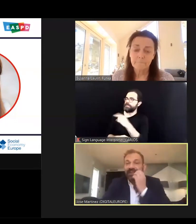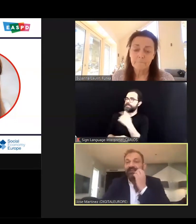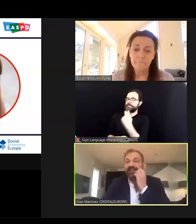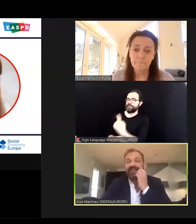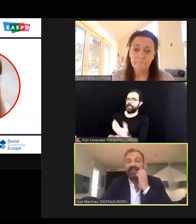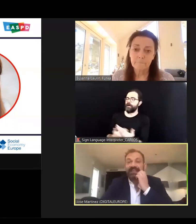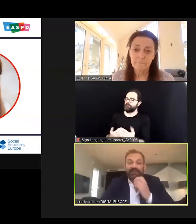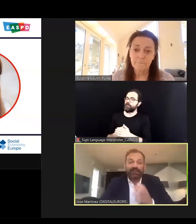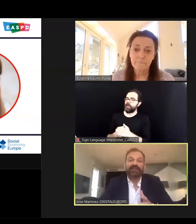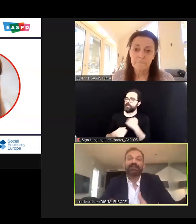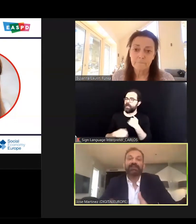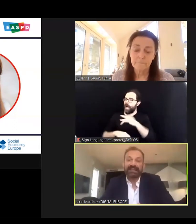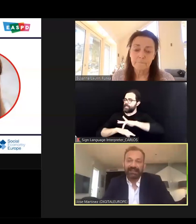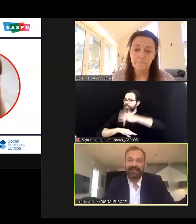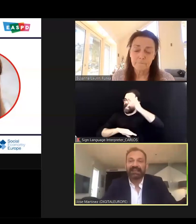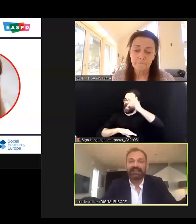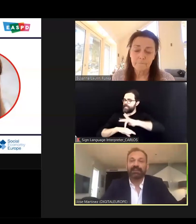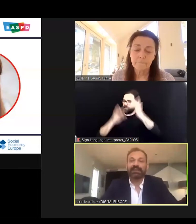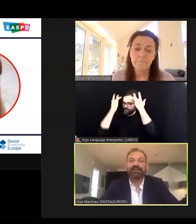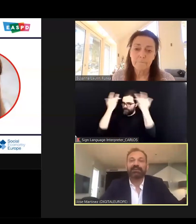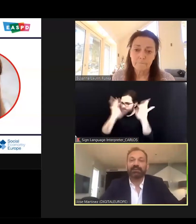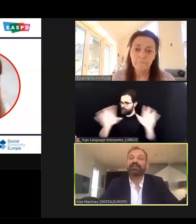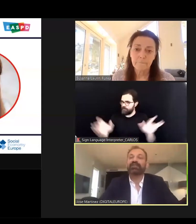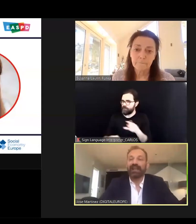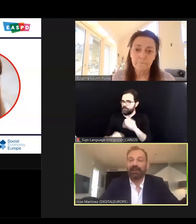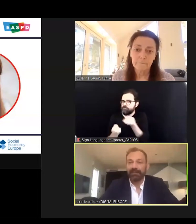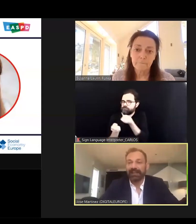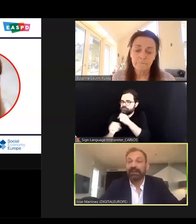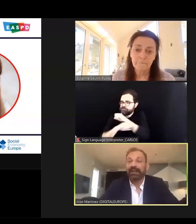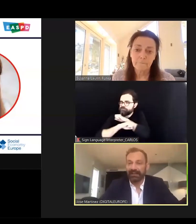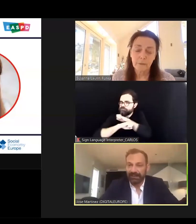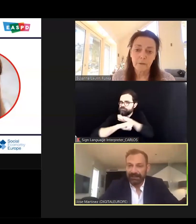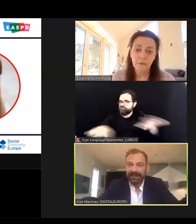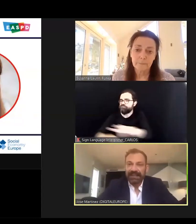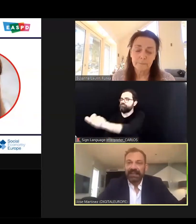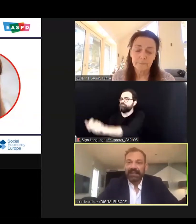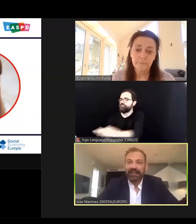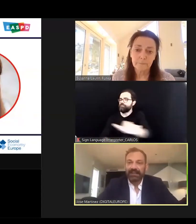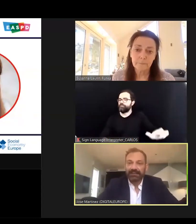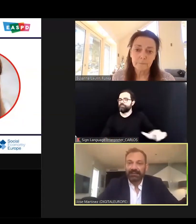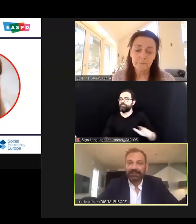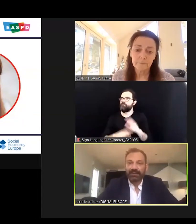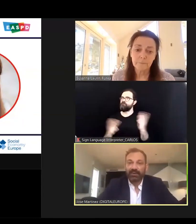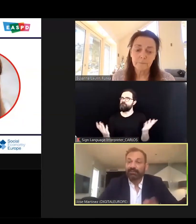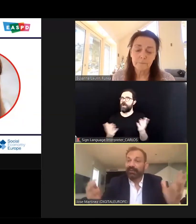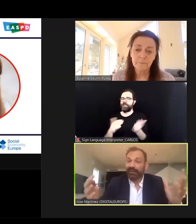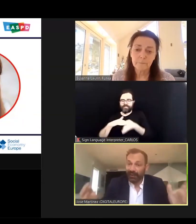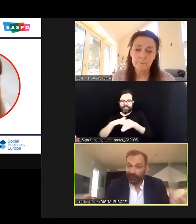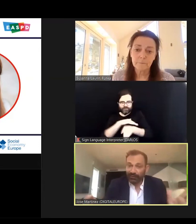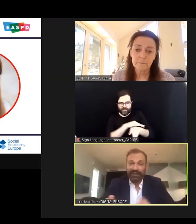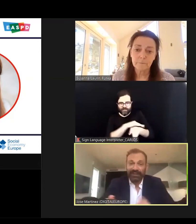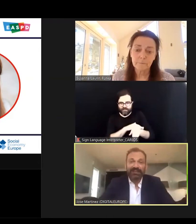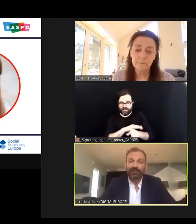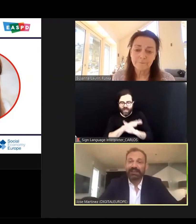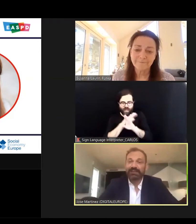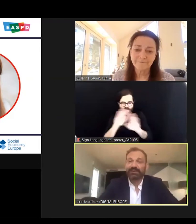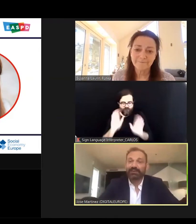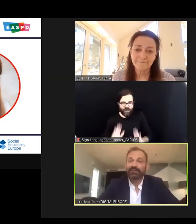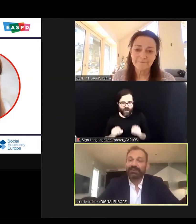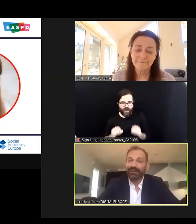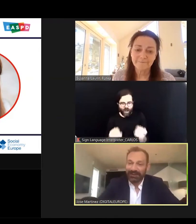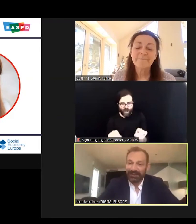other pedagogical tools, and especially all of the apps, they are not accessible at all. So they have